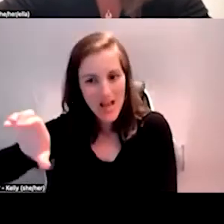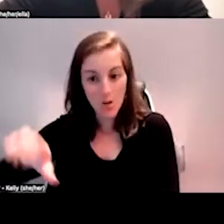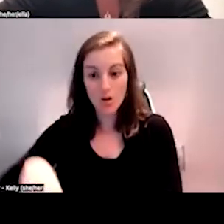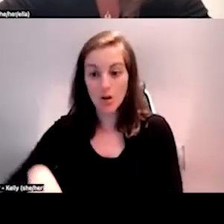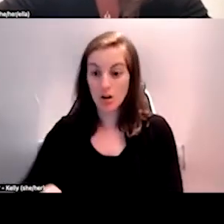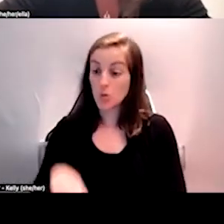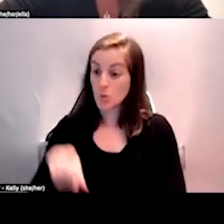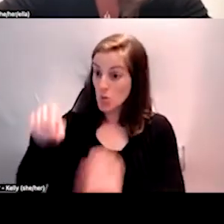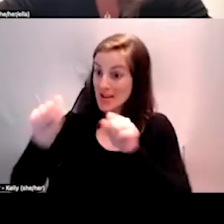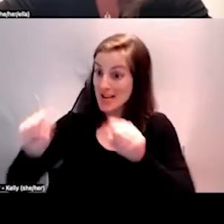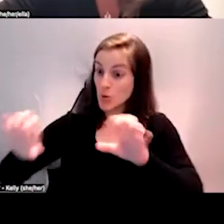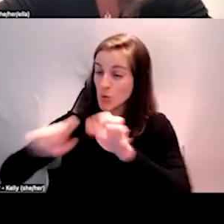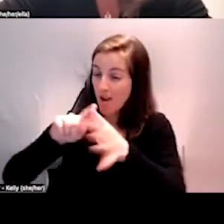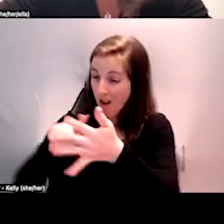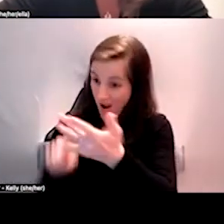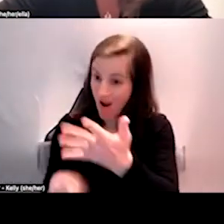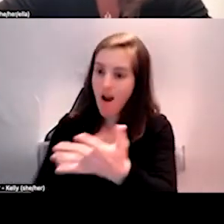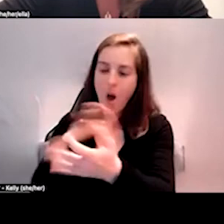with you.